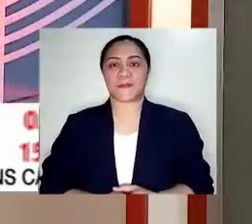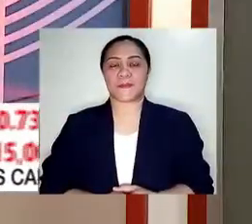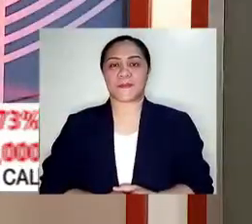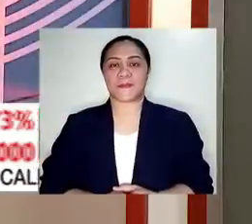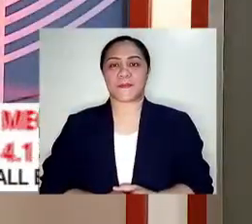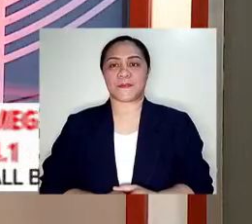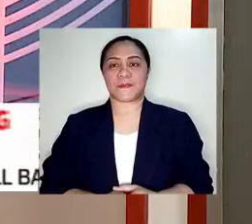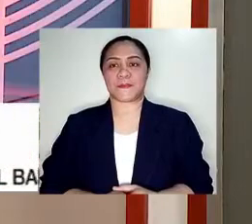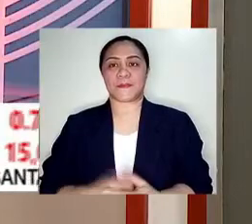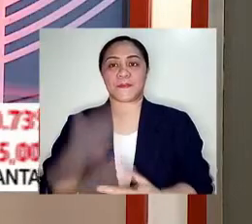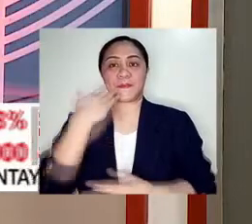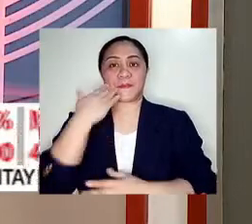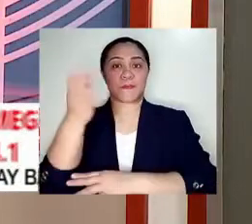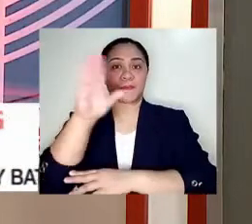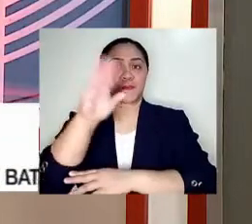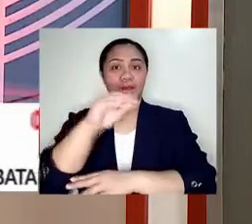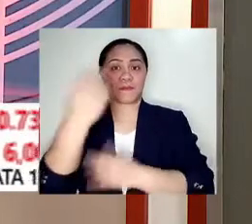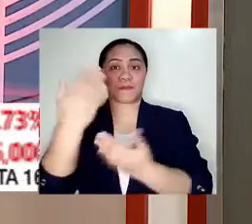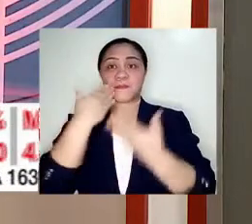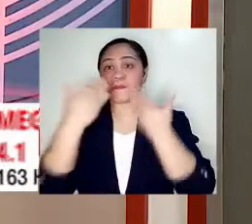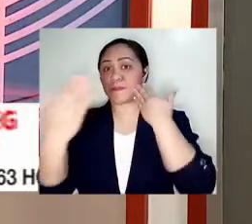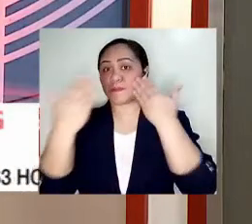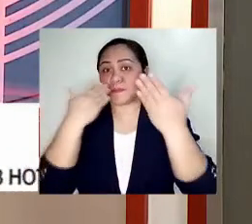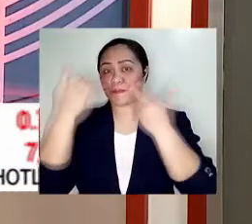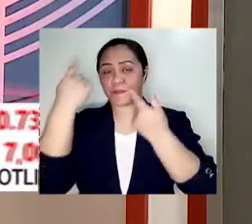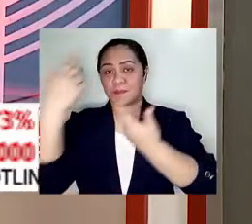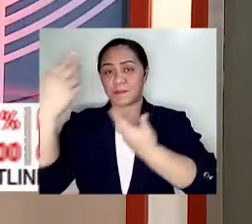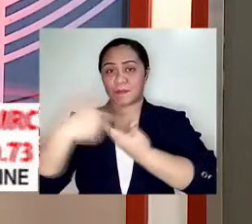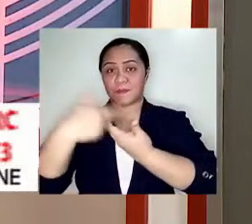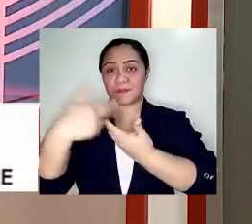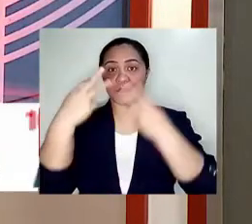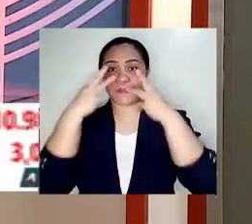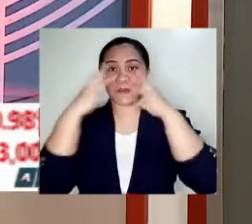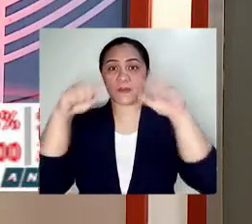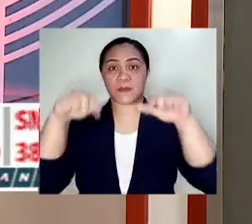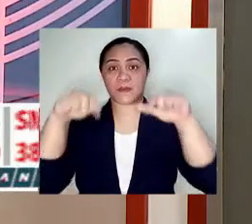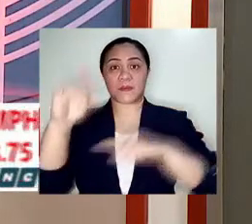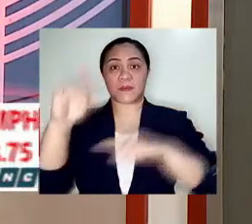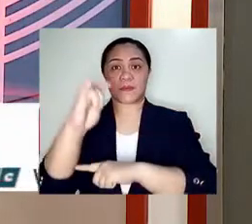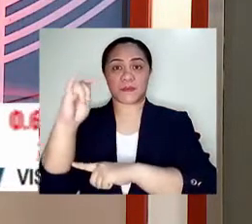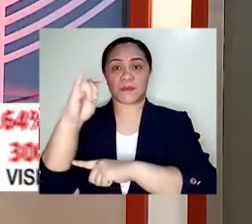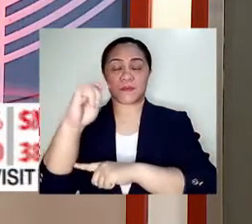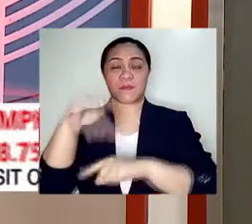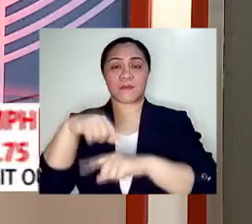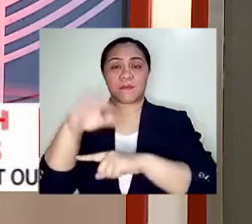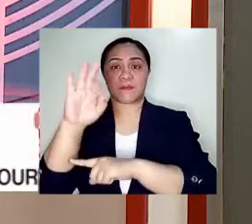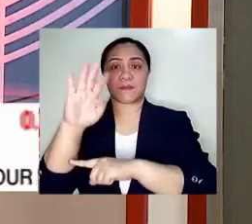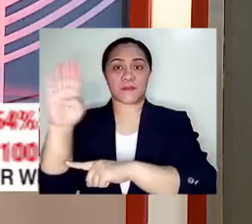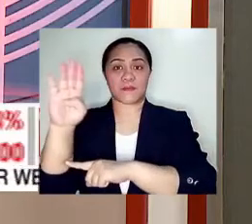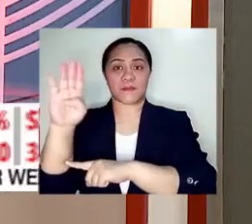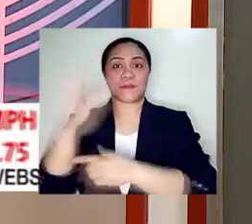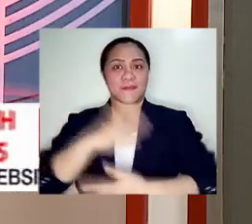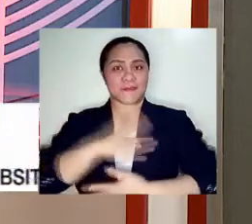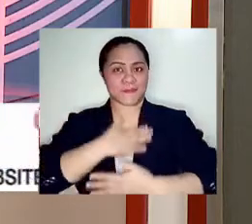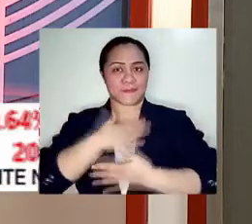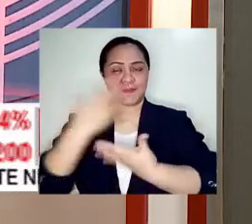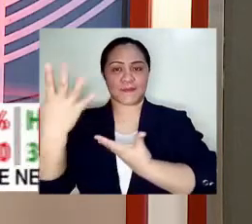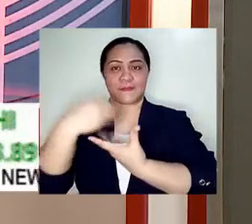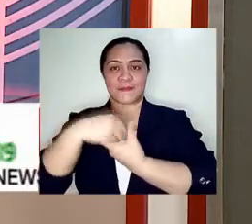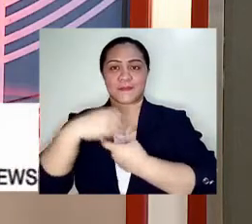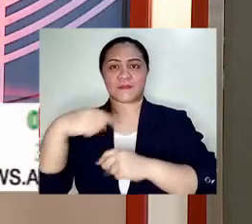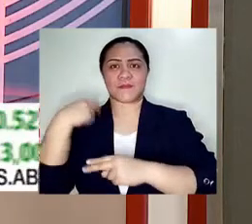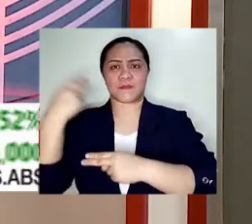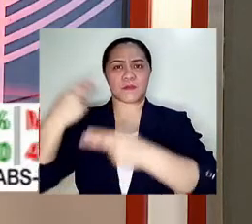Good afternoon. Thanks for joining us. And for those of you watching us on YouTube and on Facebook, glad to have you with us today. A historic day